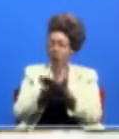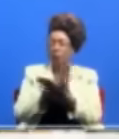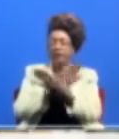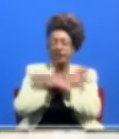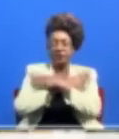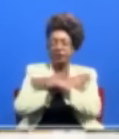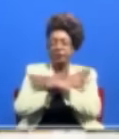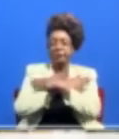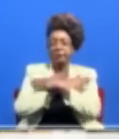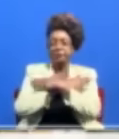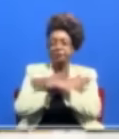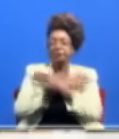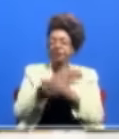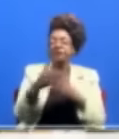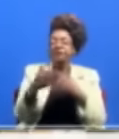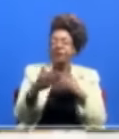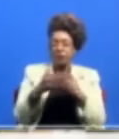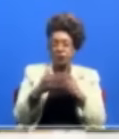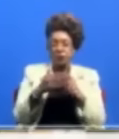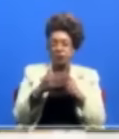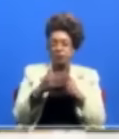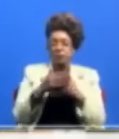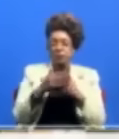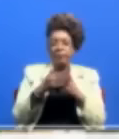sana. They were close friends.